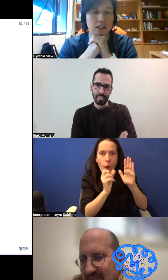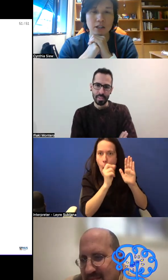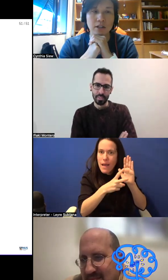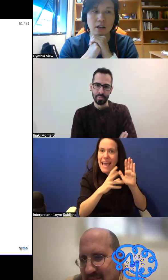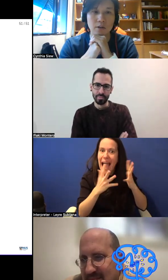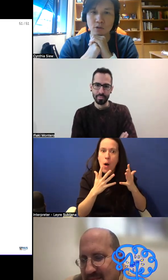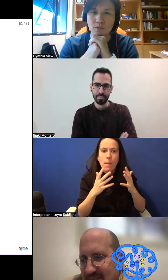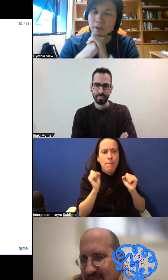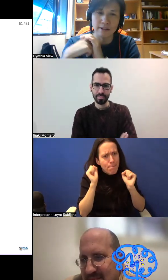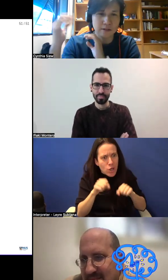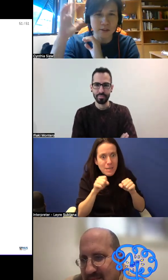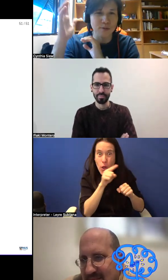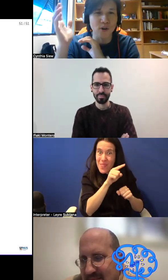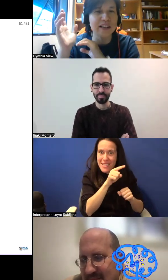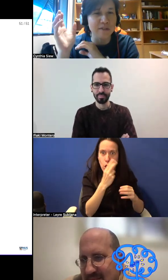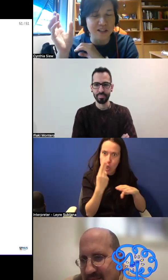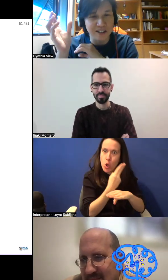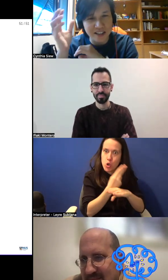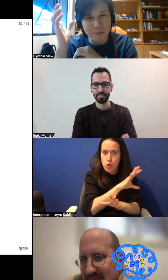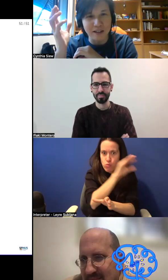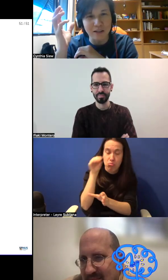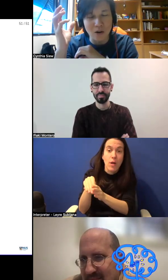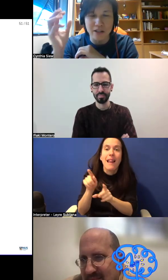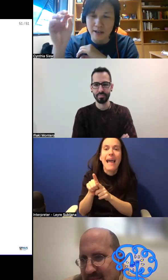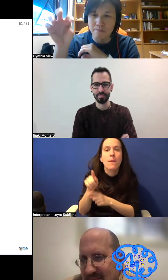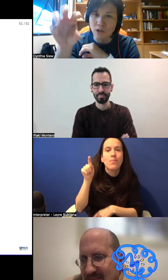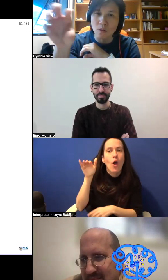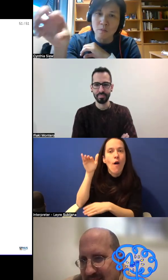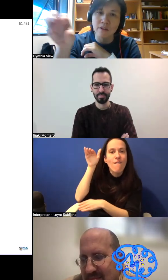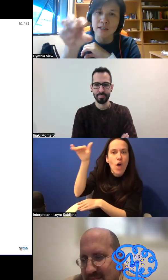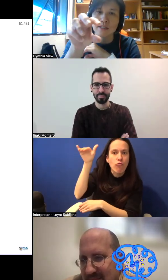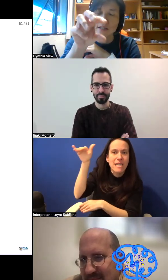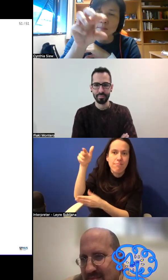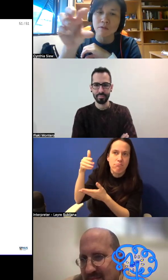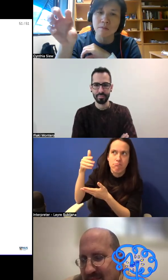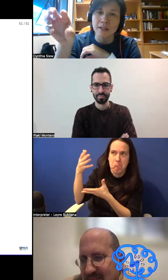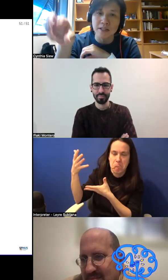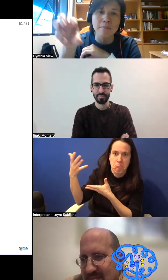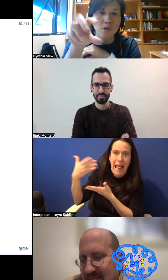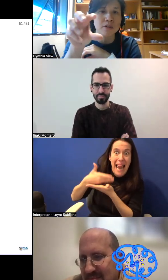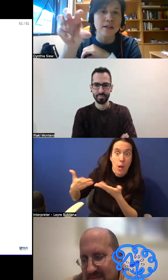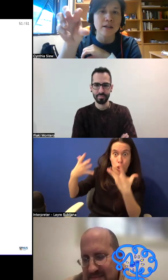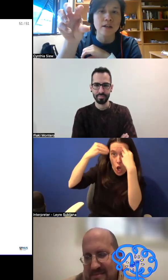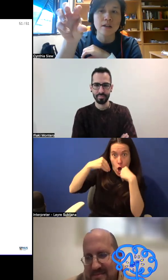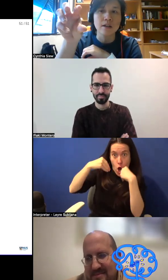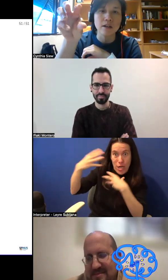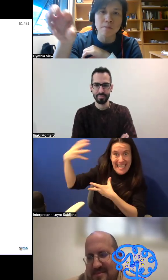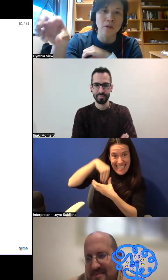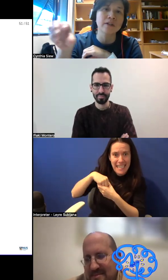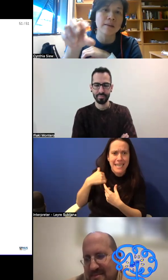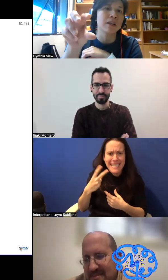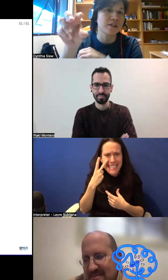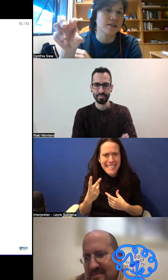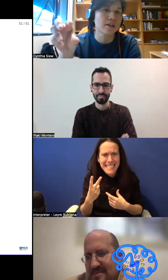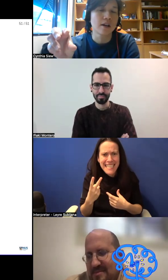is actually useful. But in terms of foreign language learning, that's my thought is that the communities seem to be signposting